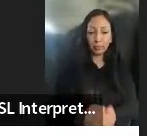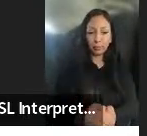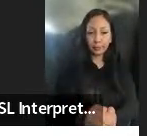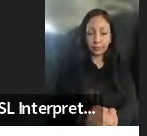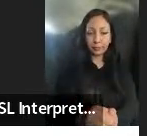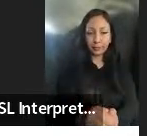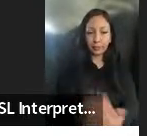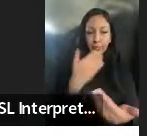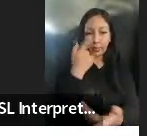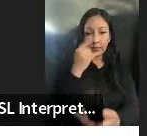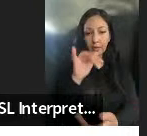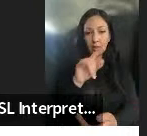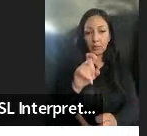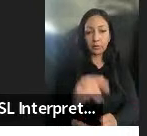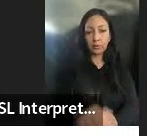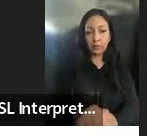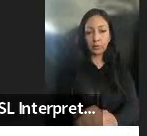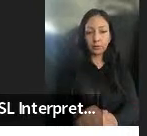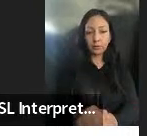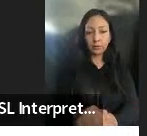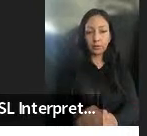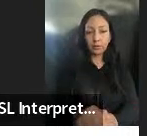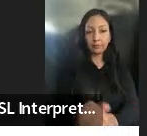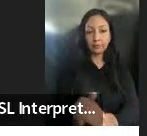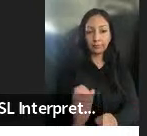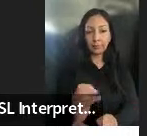So thank you for that question. Thank